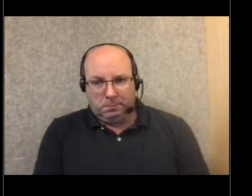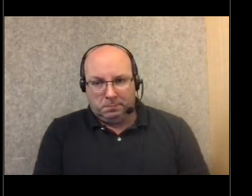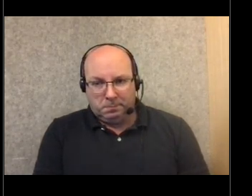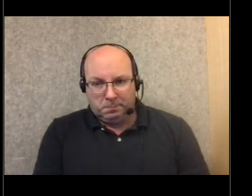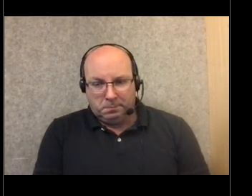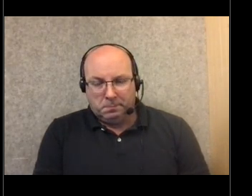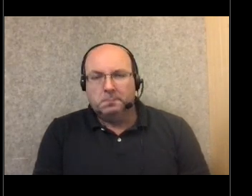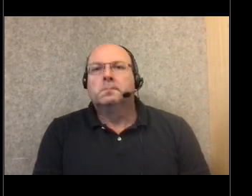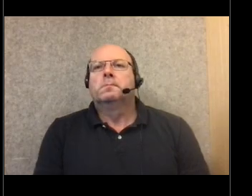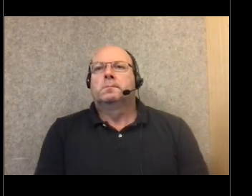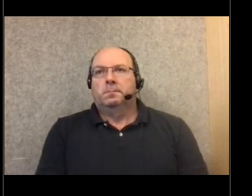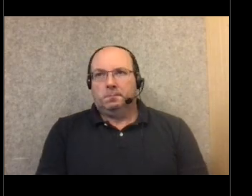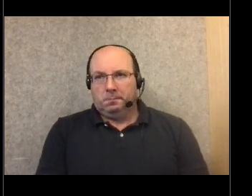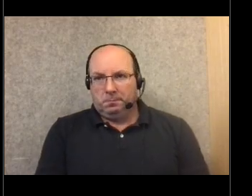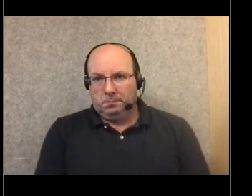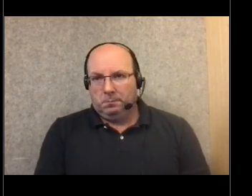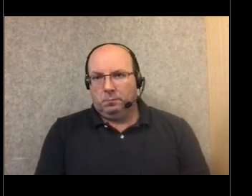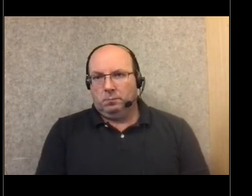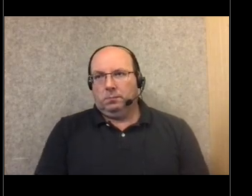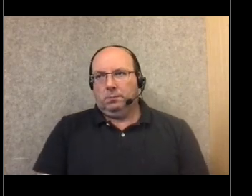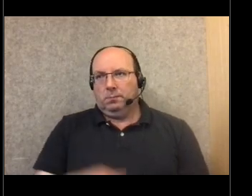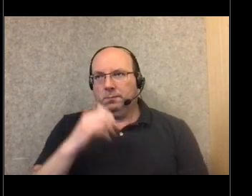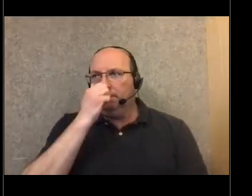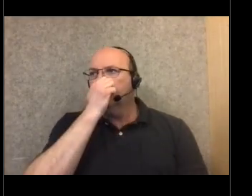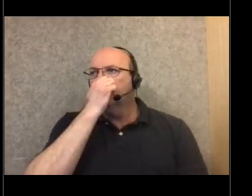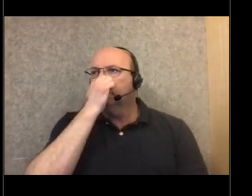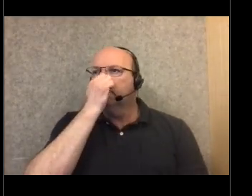so that everyone can submit their answers.